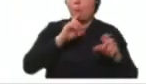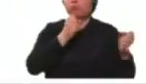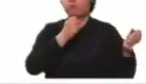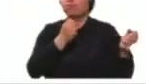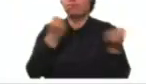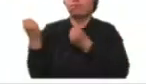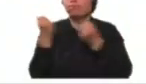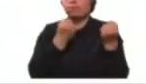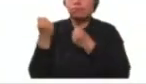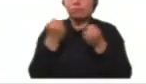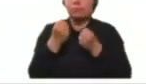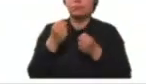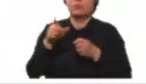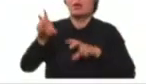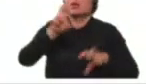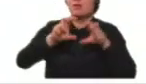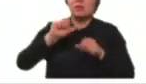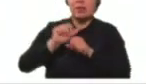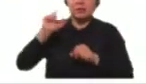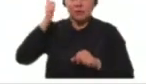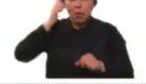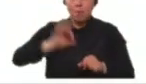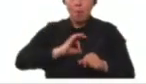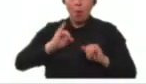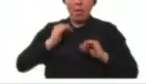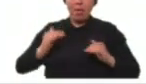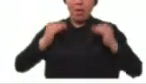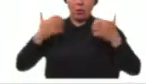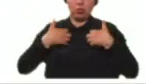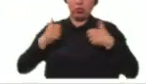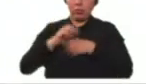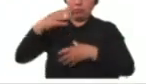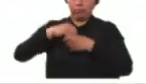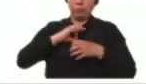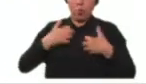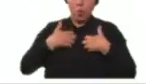life, and it's a major dimension of my research. Next slide, please.